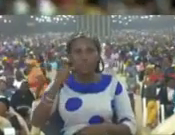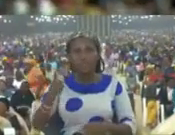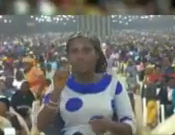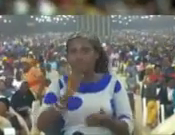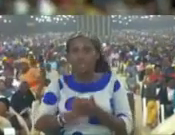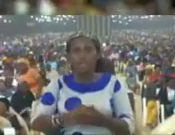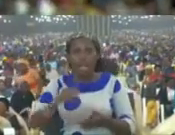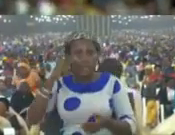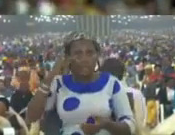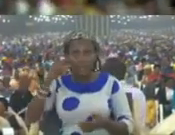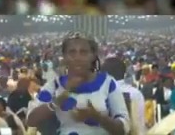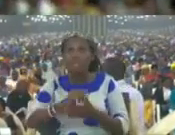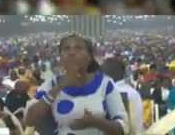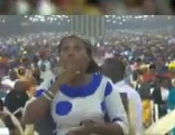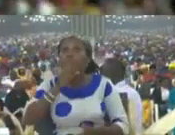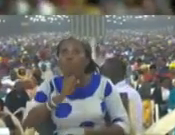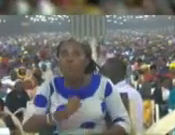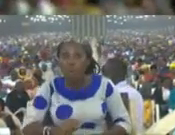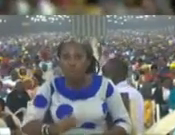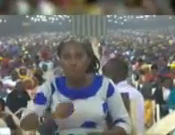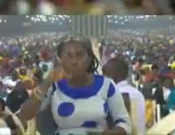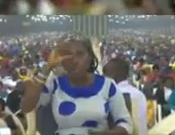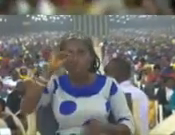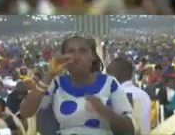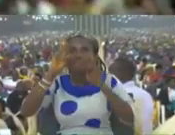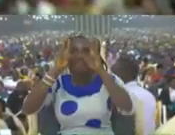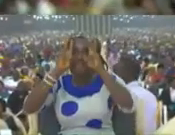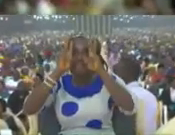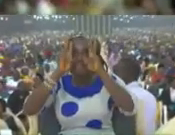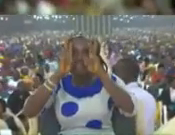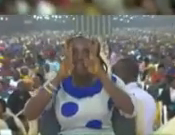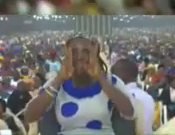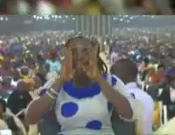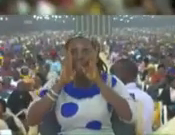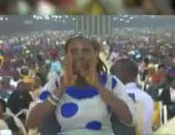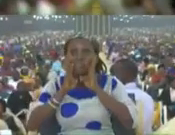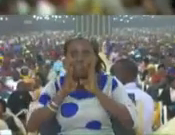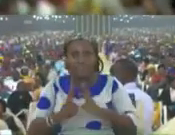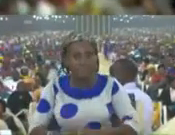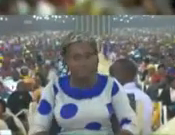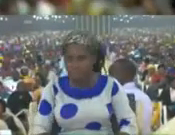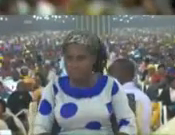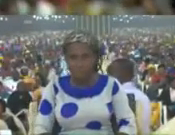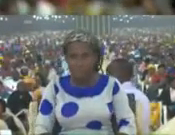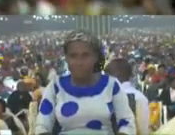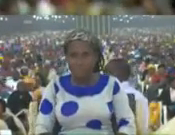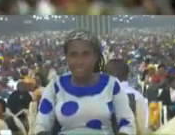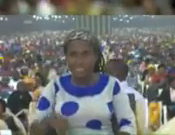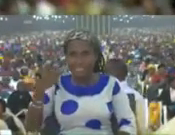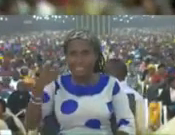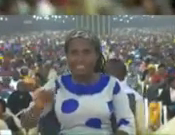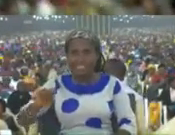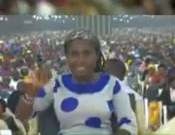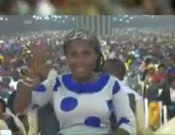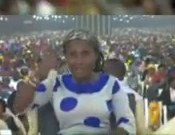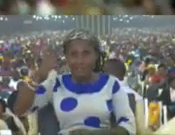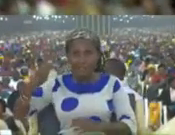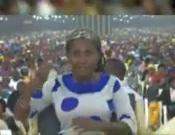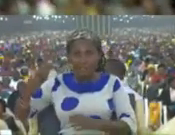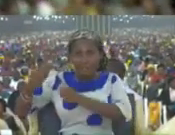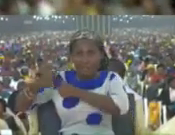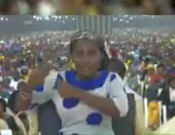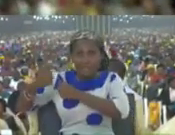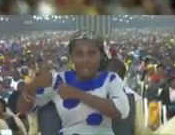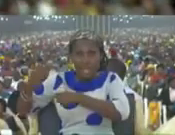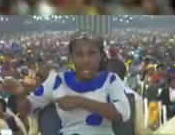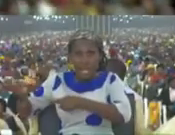It's not a good thing to see a man weep. But when the governor general comes down from his car,